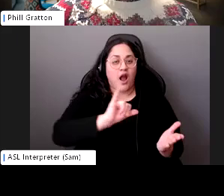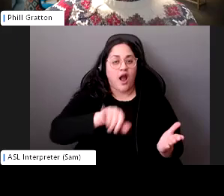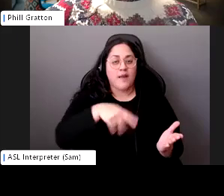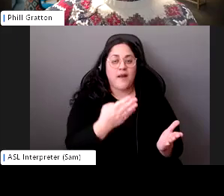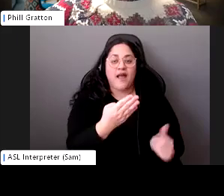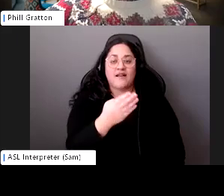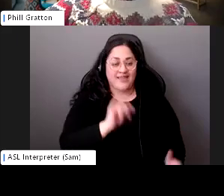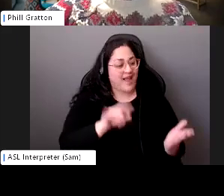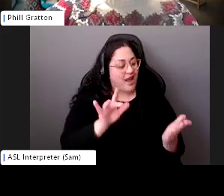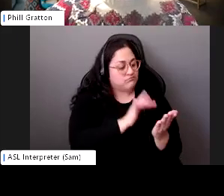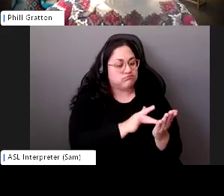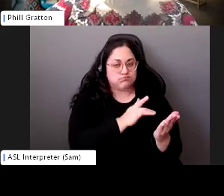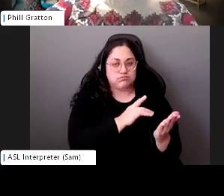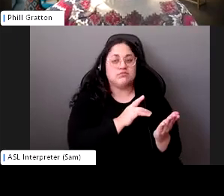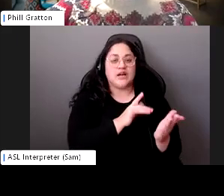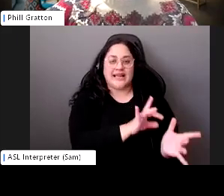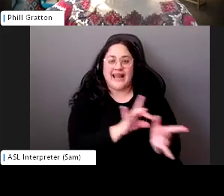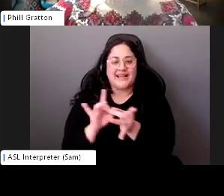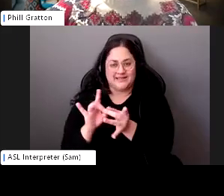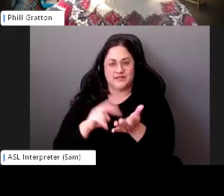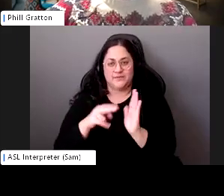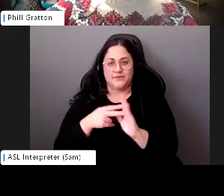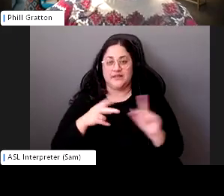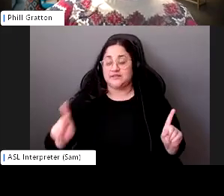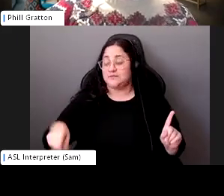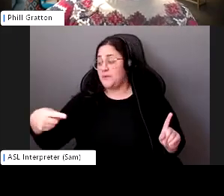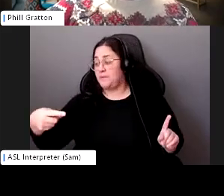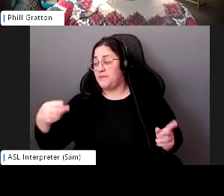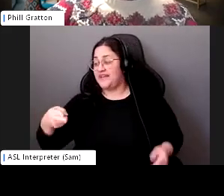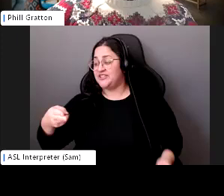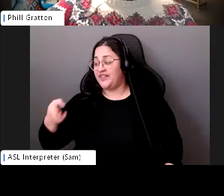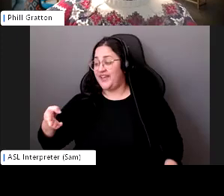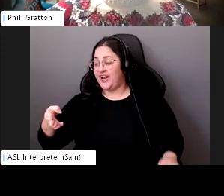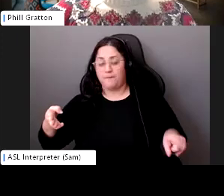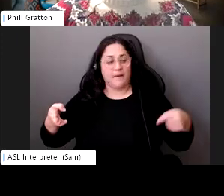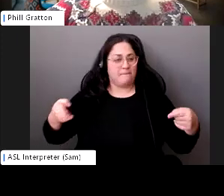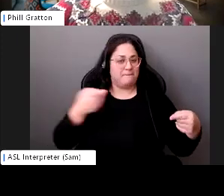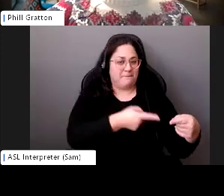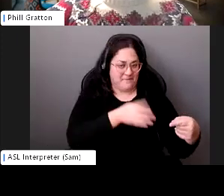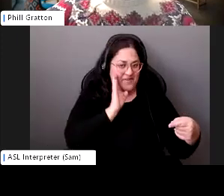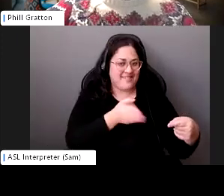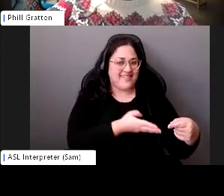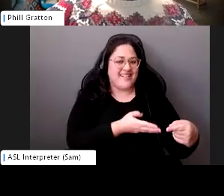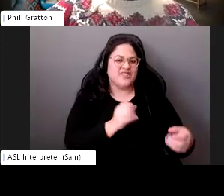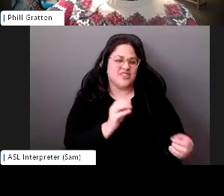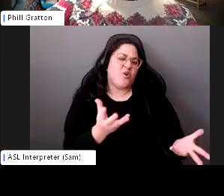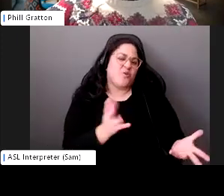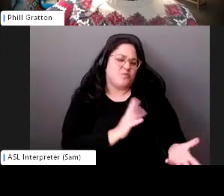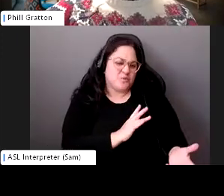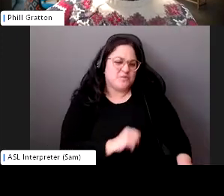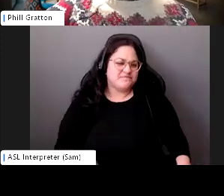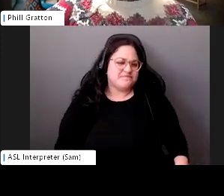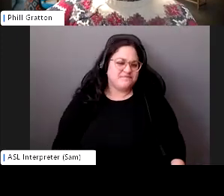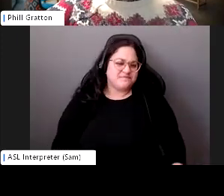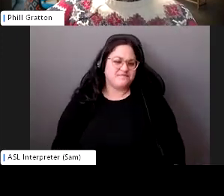to the website if I've registered too. So it's real, and it's also helpful for sharing with different people. So there is a real advantage